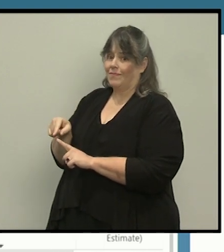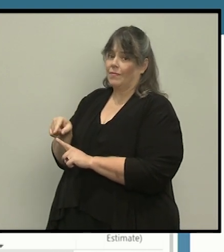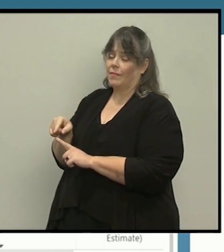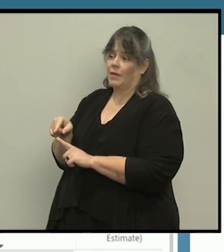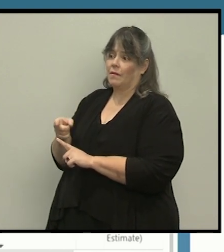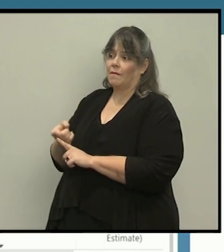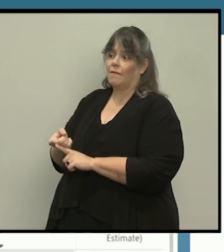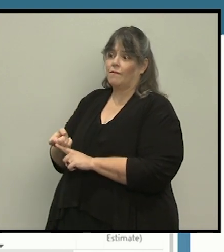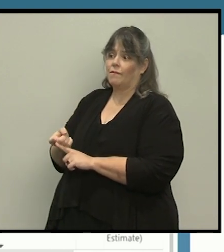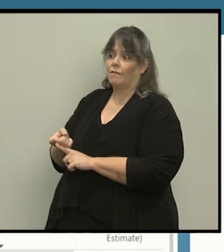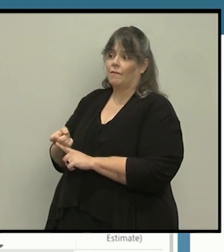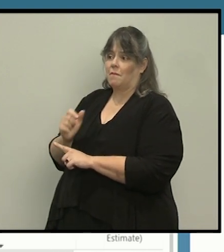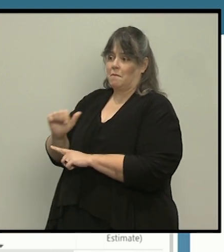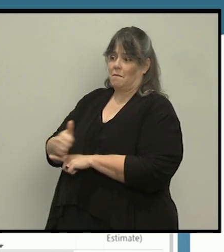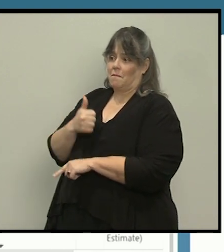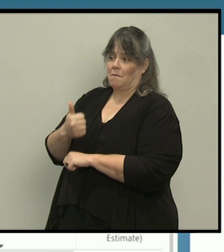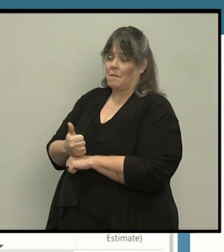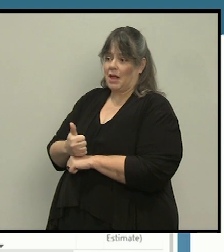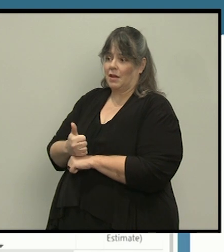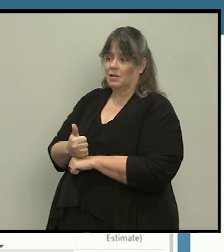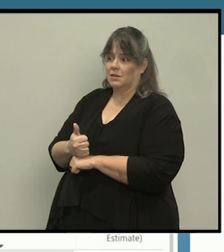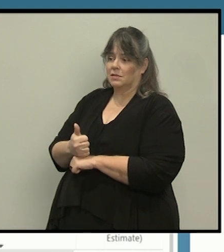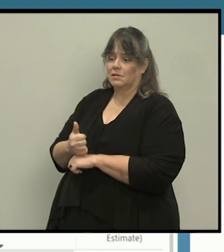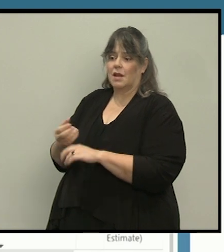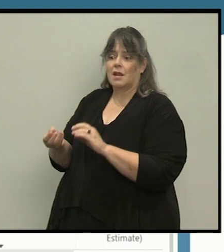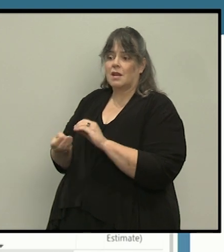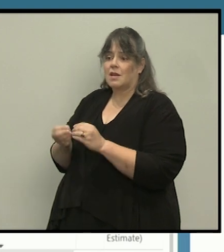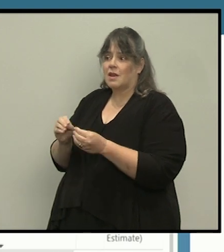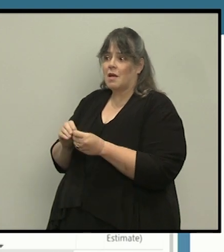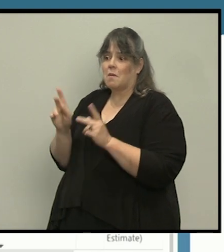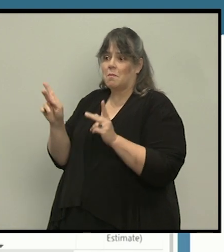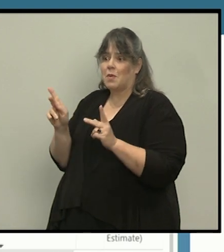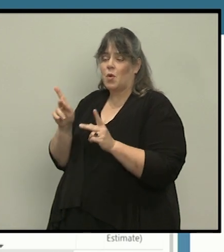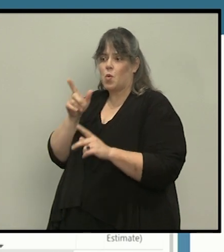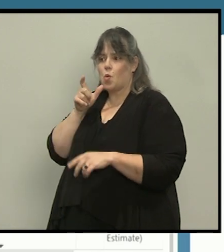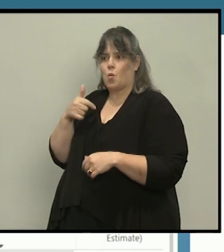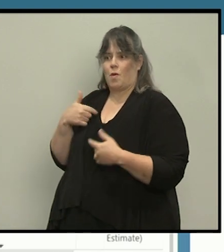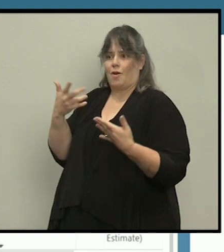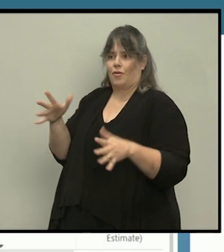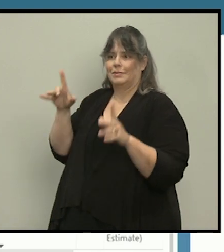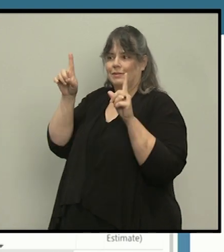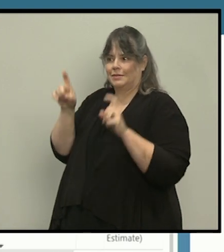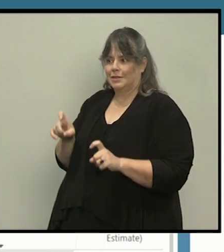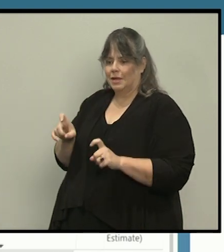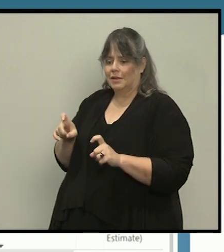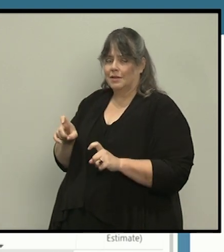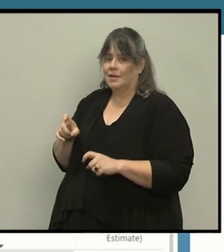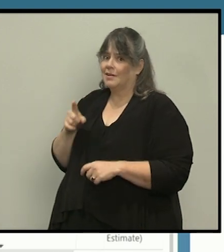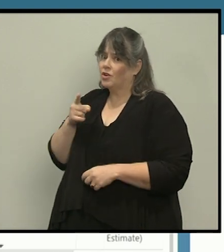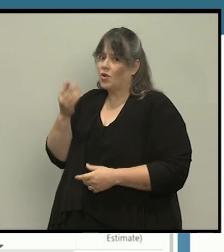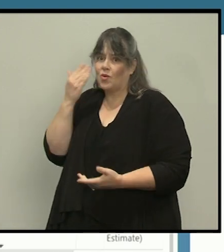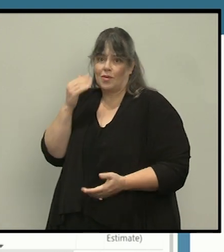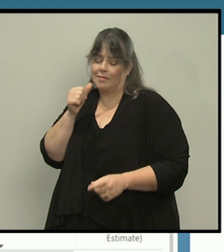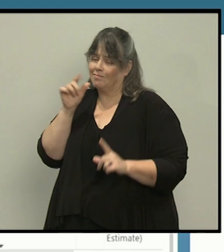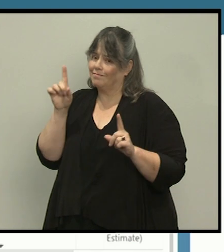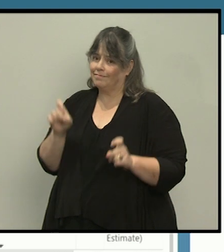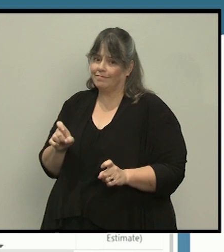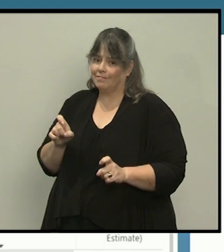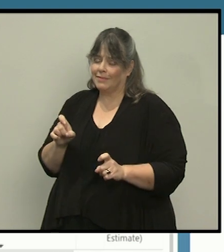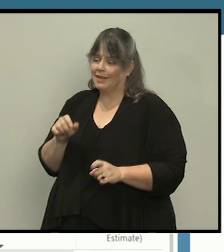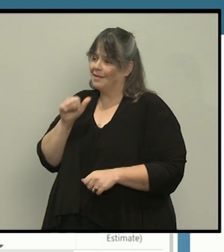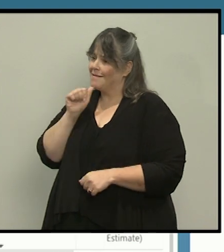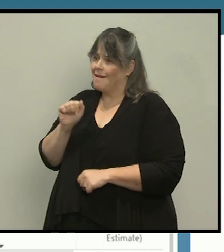very important, it is based on the number of people we have tested, and as you know, we have not tested